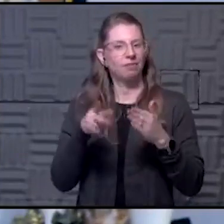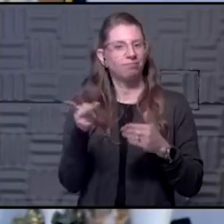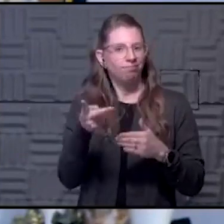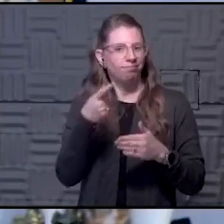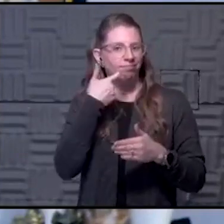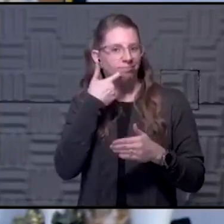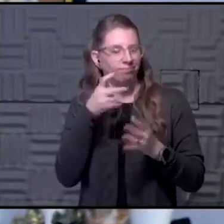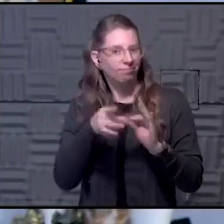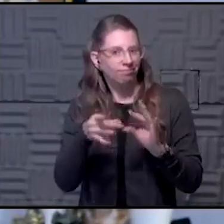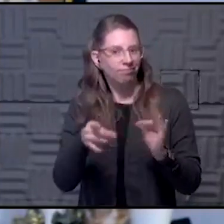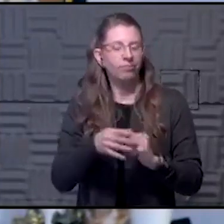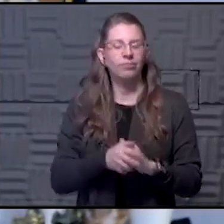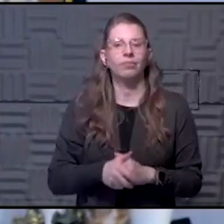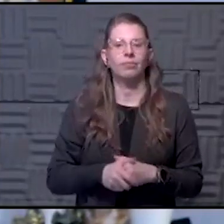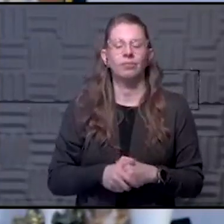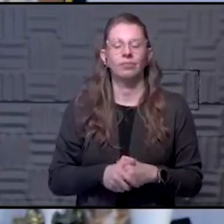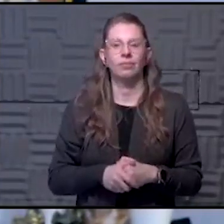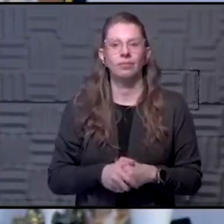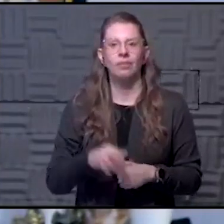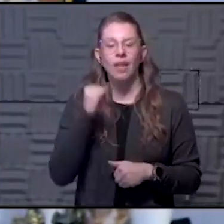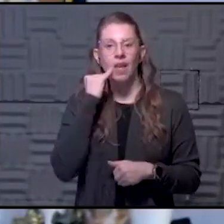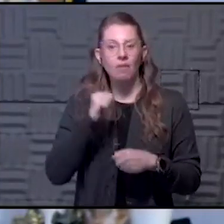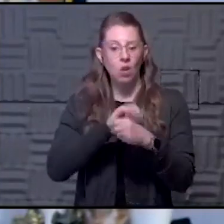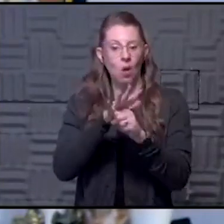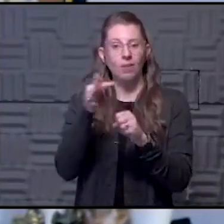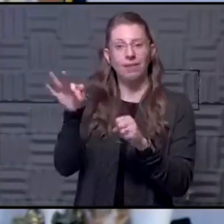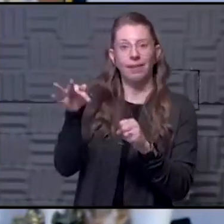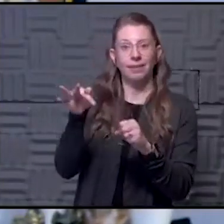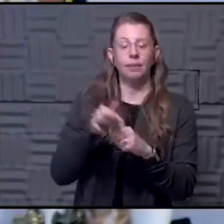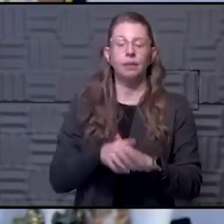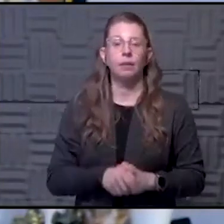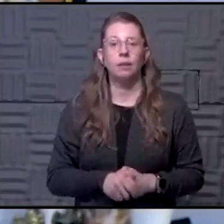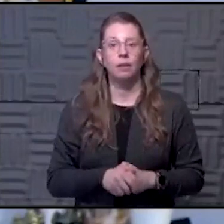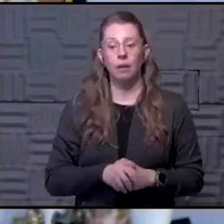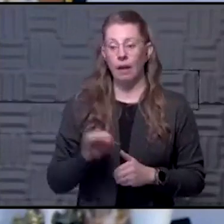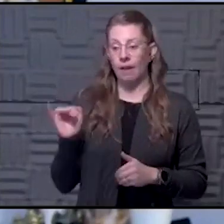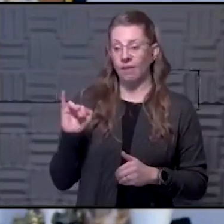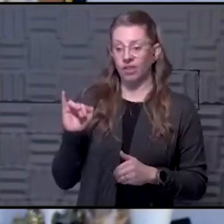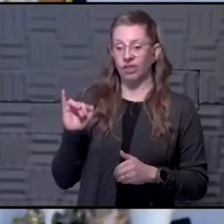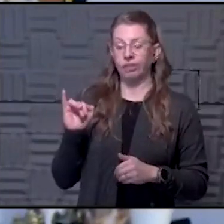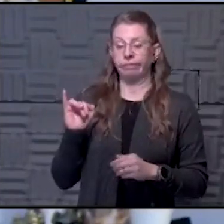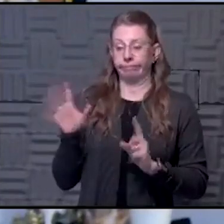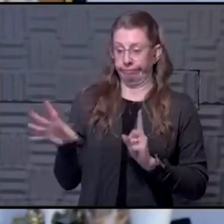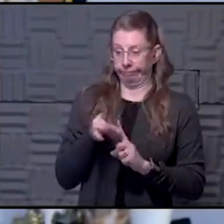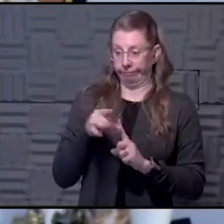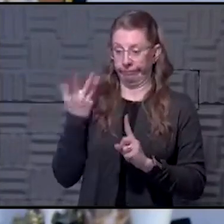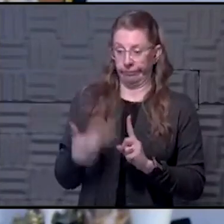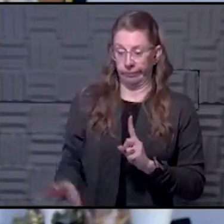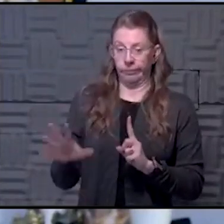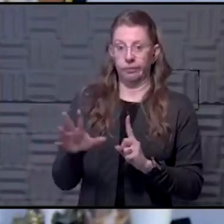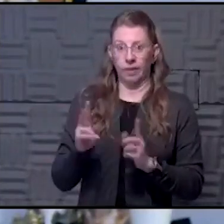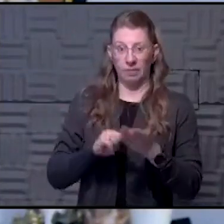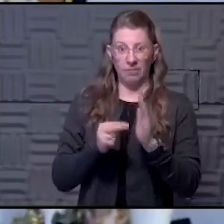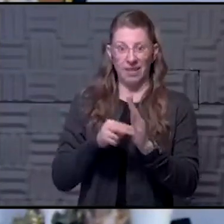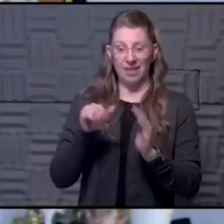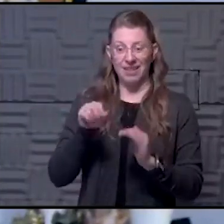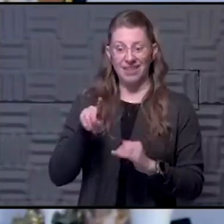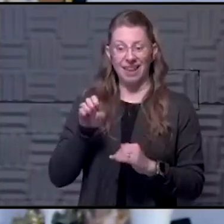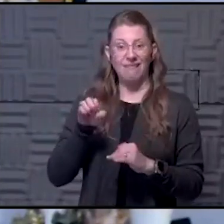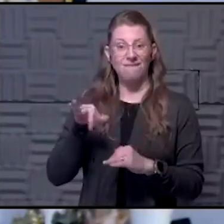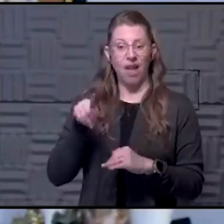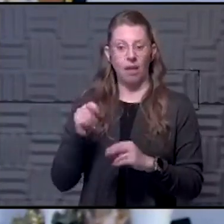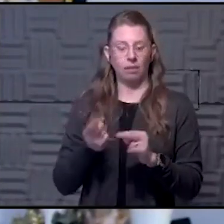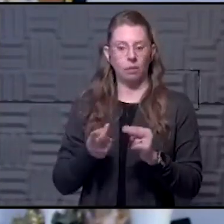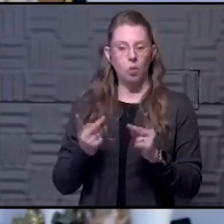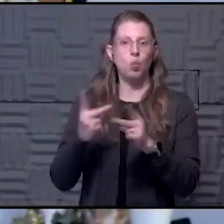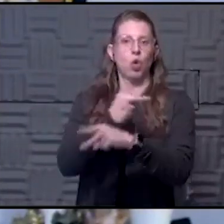which is, if COVID-19 infection had occurred, that we aren't seeing increased number of side effects from it, hasn't been